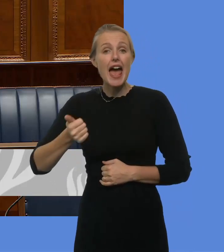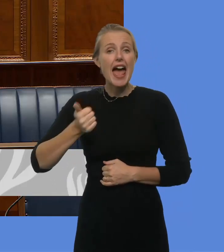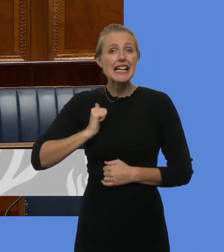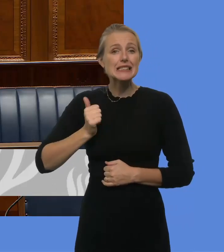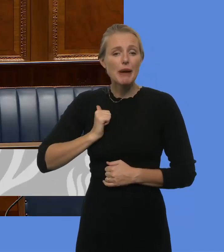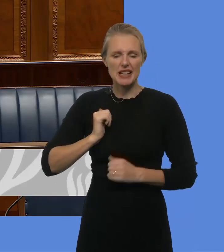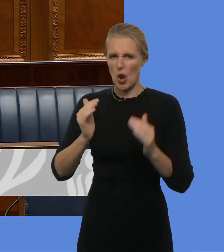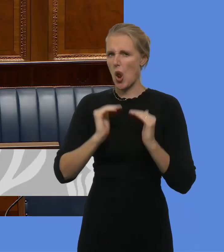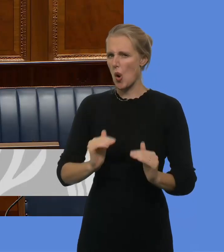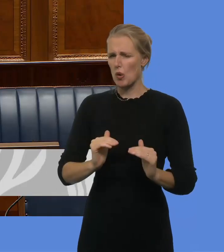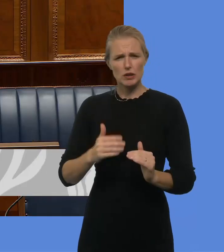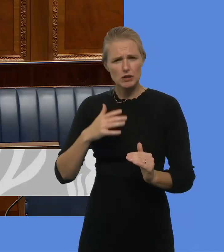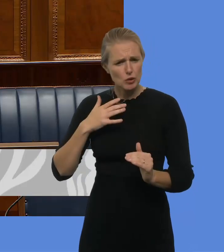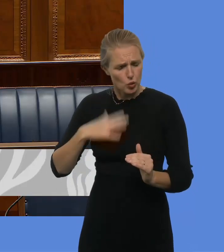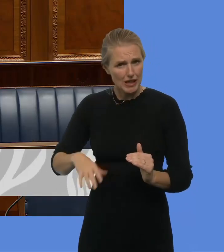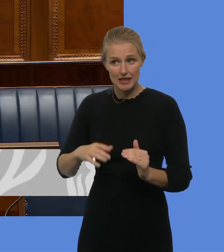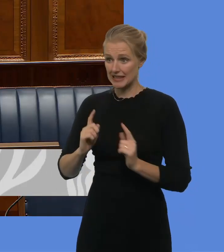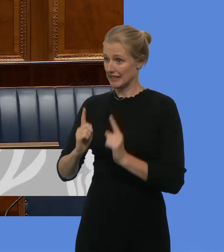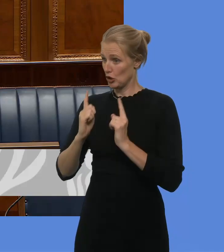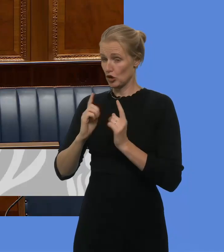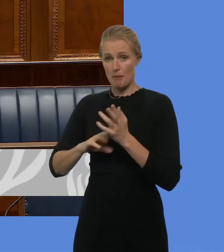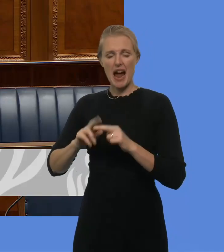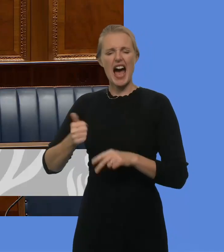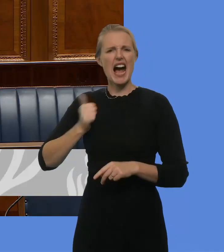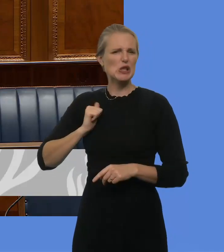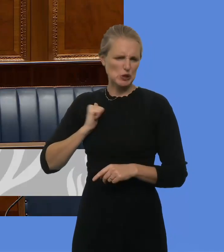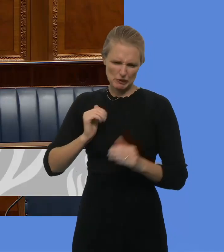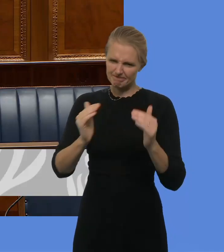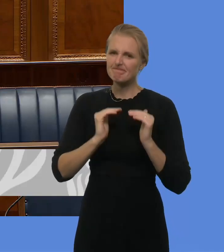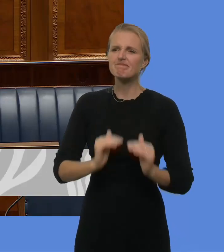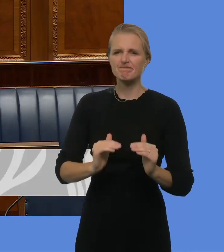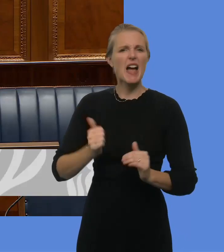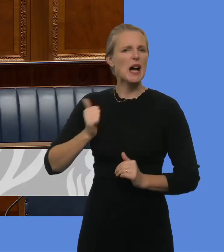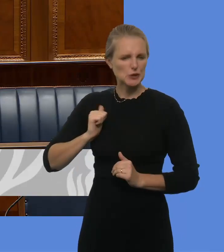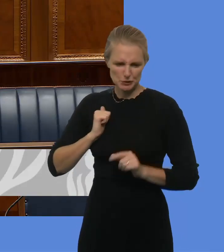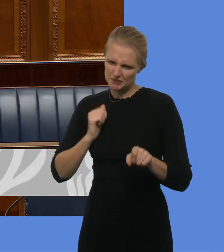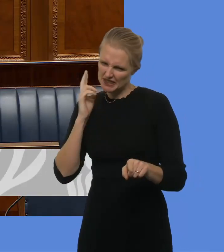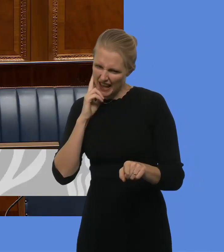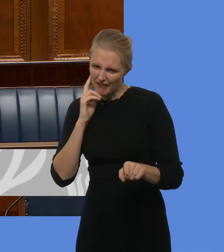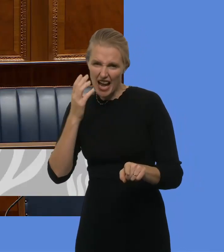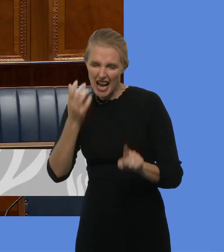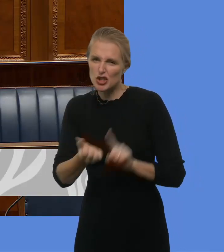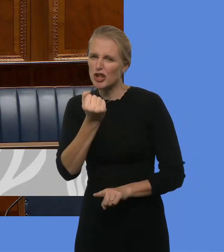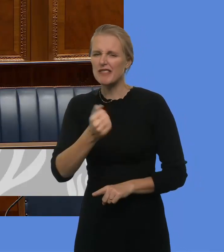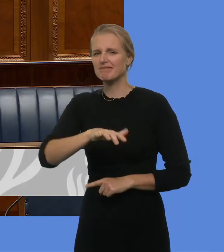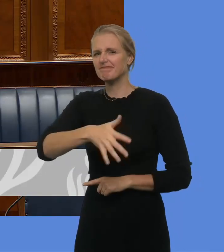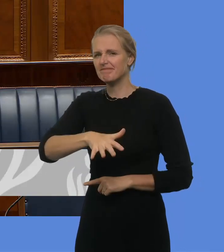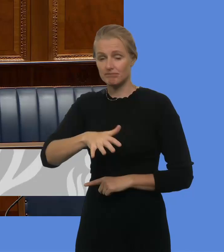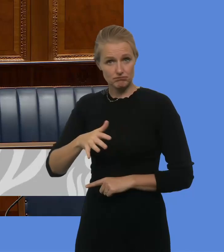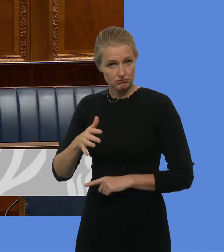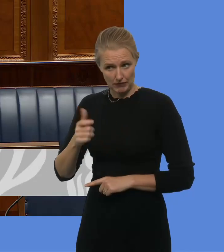unnecessarily. Teachers and parents have a lot of assumptions about what deaf young people can and cannot